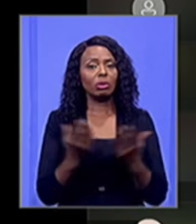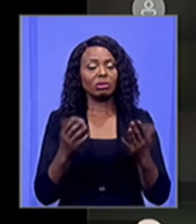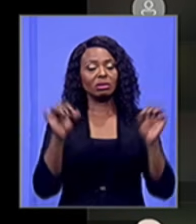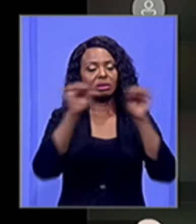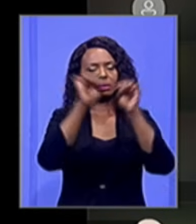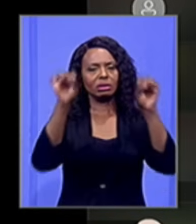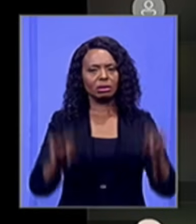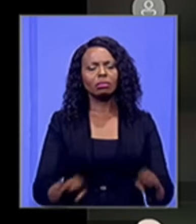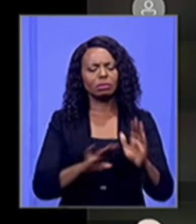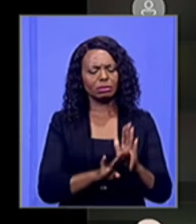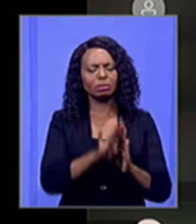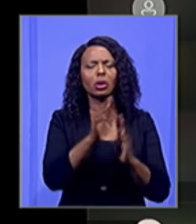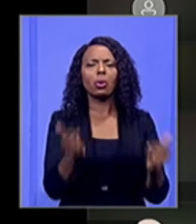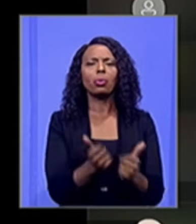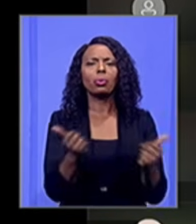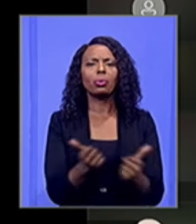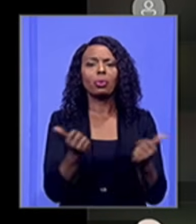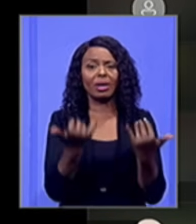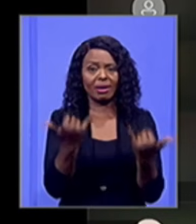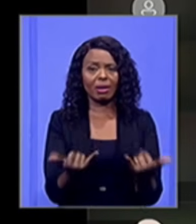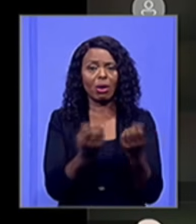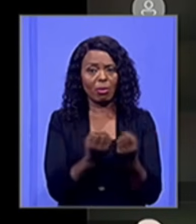has improved. It's now sitting at